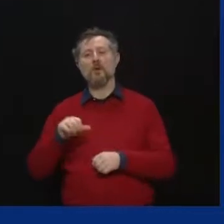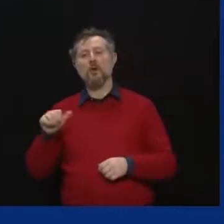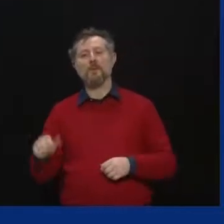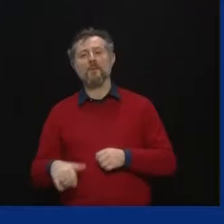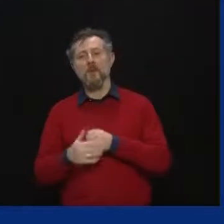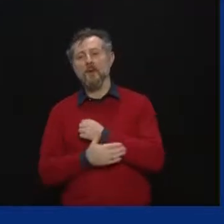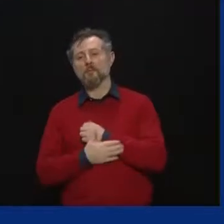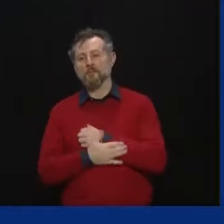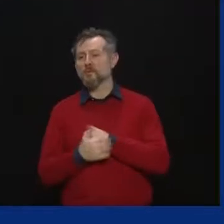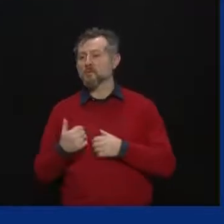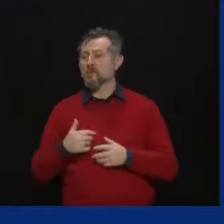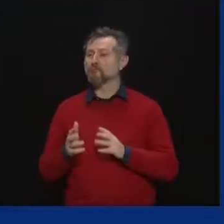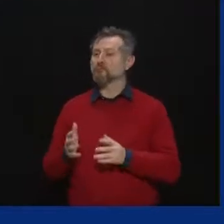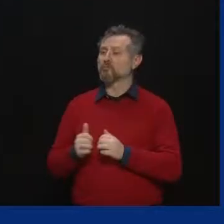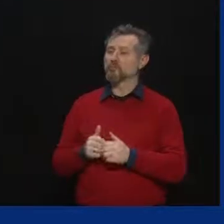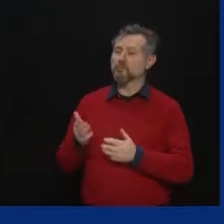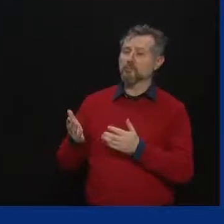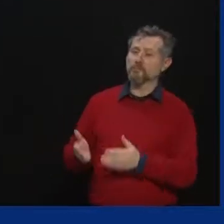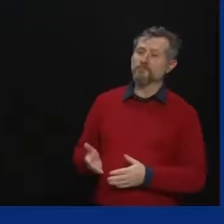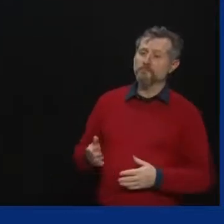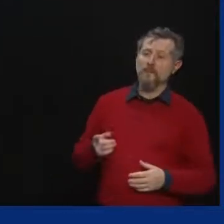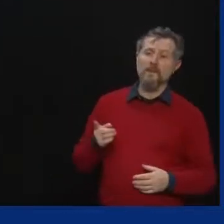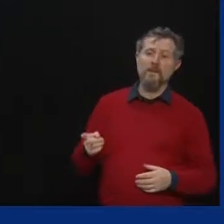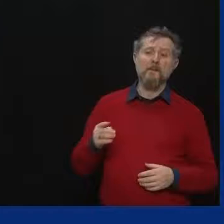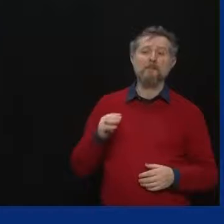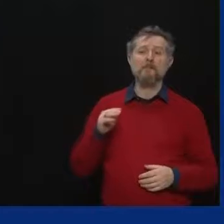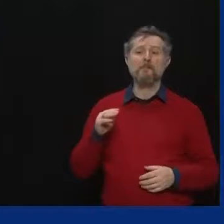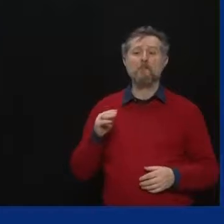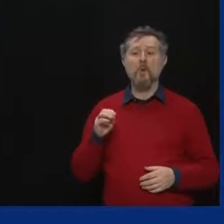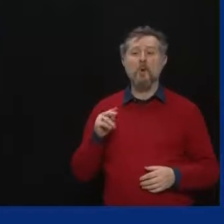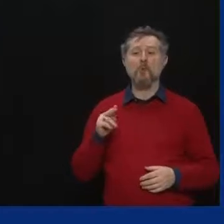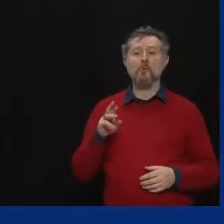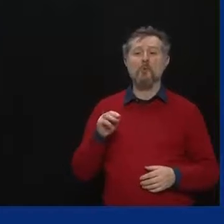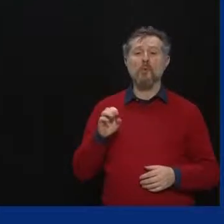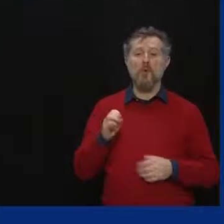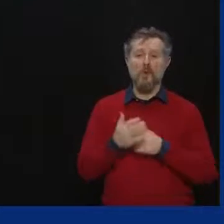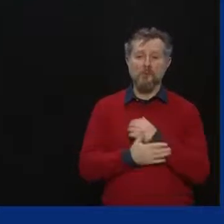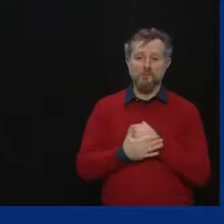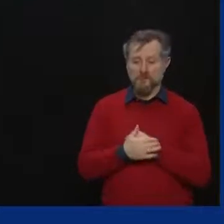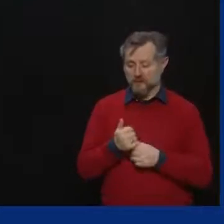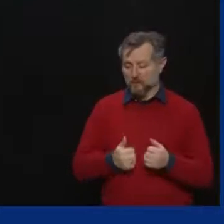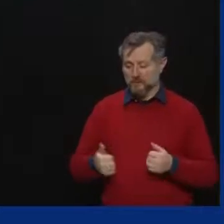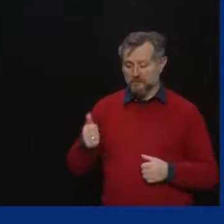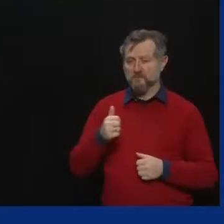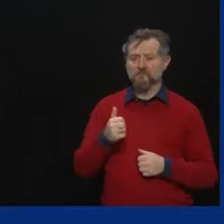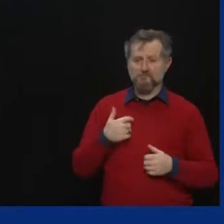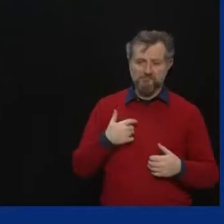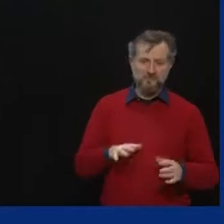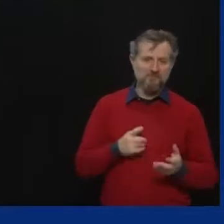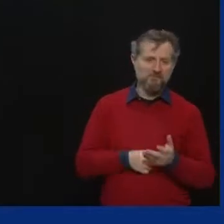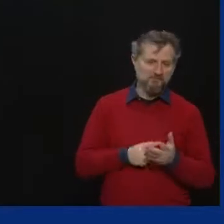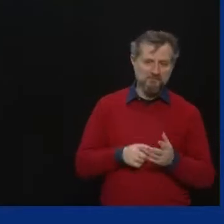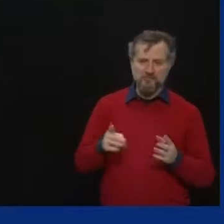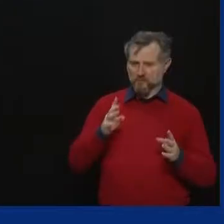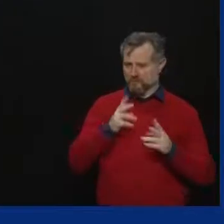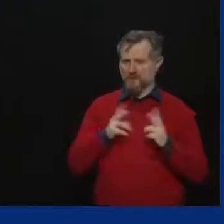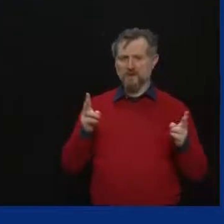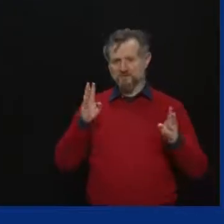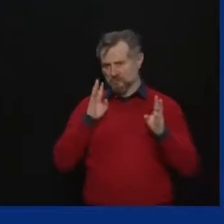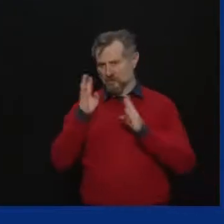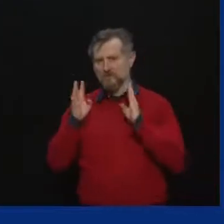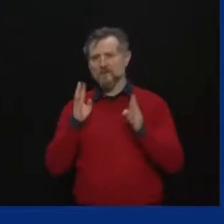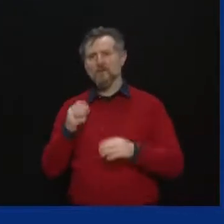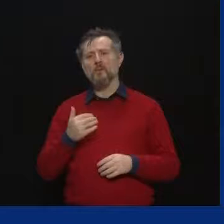was in conversations with Adam Bello in Monroe County recently, and they are employing creative strategies, including having portals